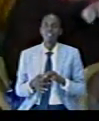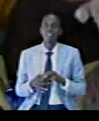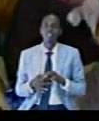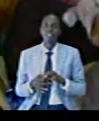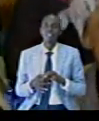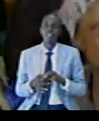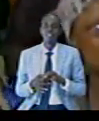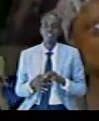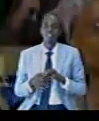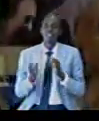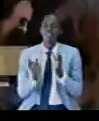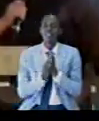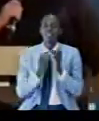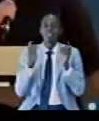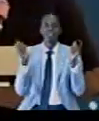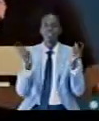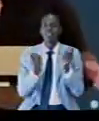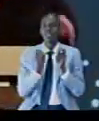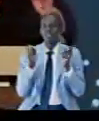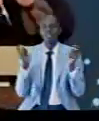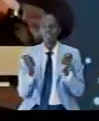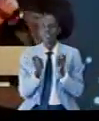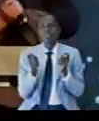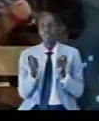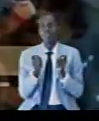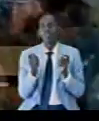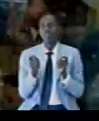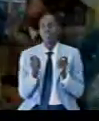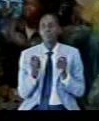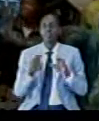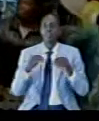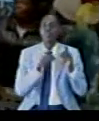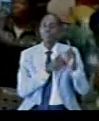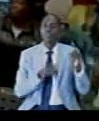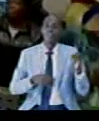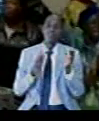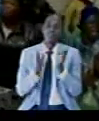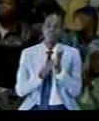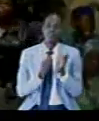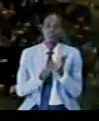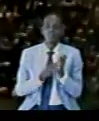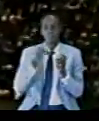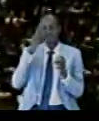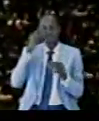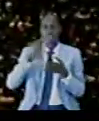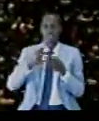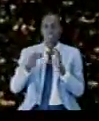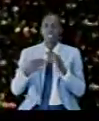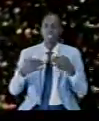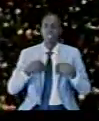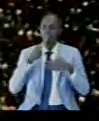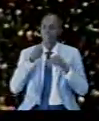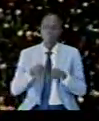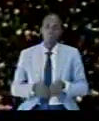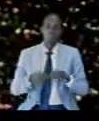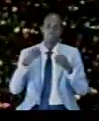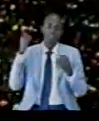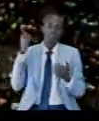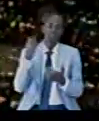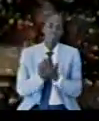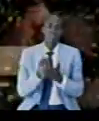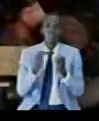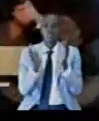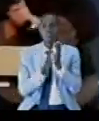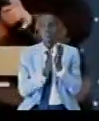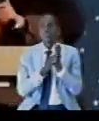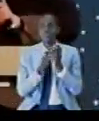chain, to break every chain. Hallelujah. Give the Lord a hand of praise if you believe that the chains have been broken. Amen.